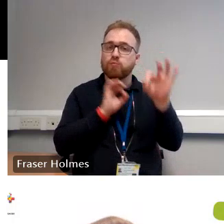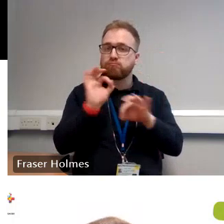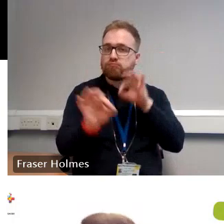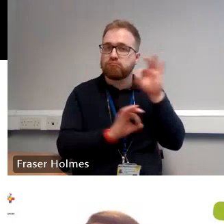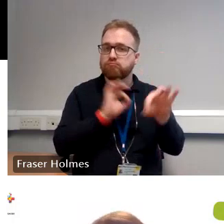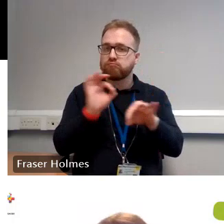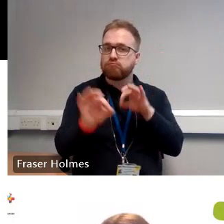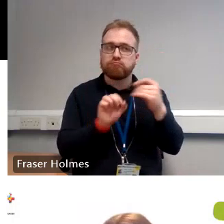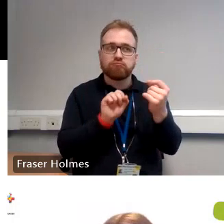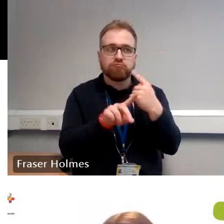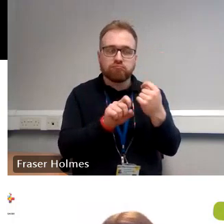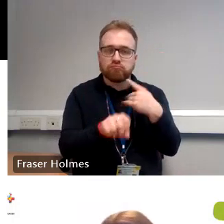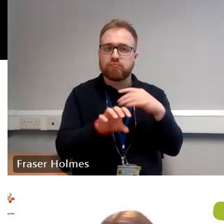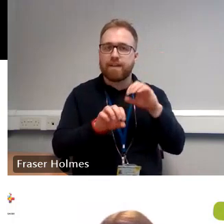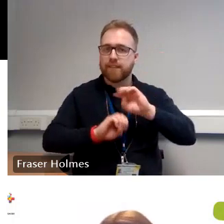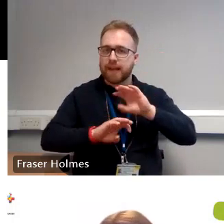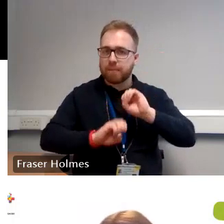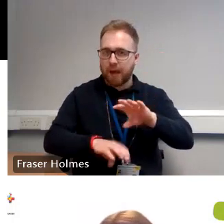questions and give feedback.